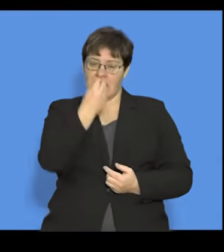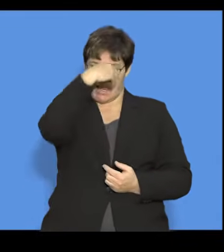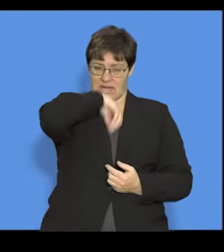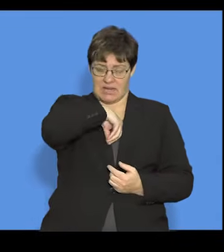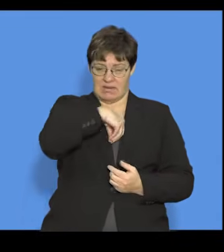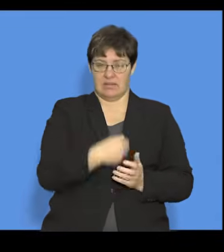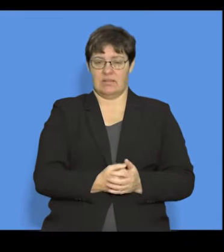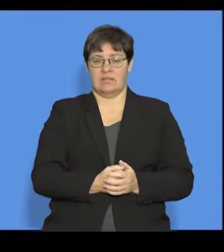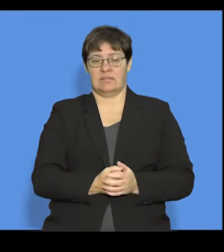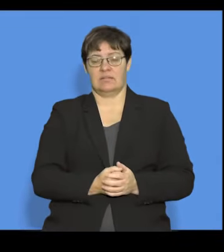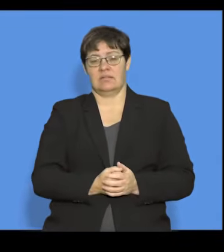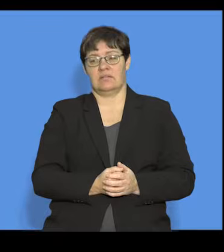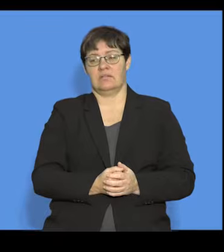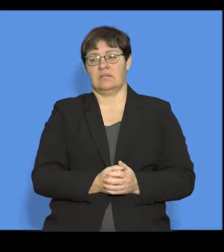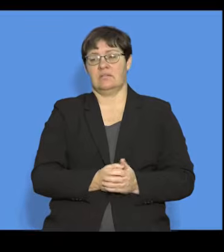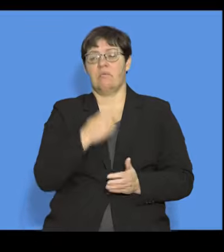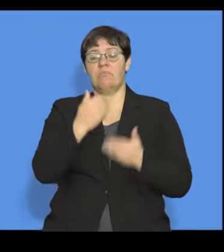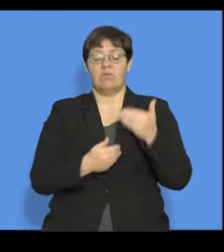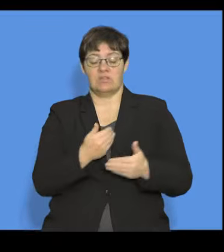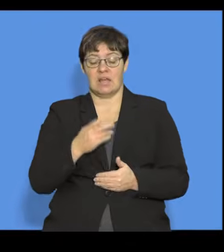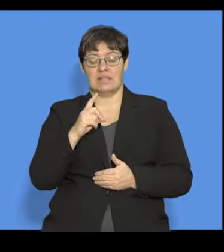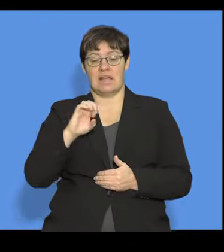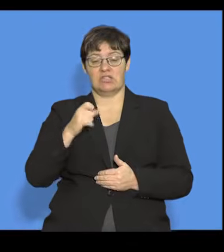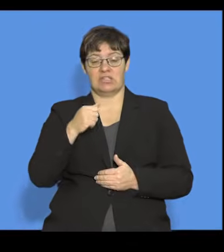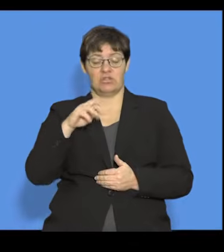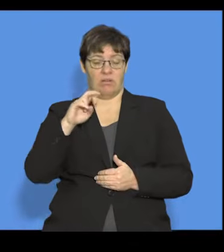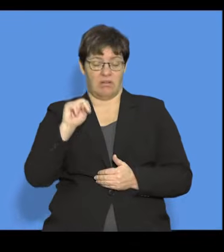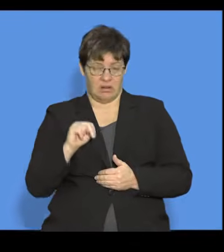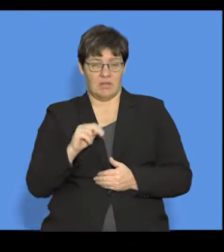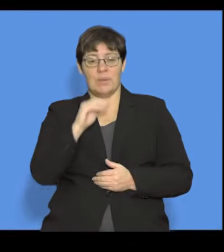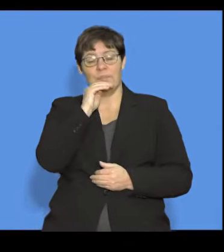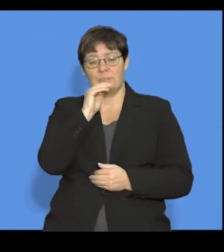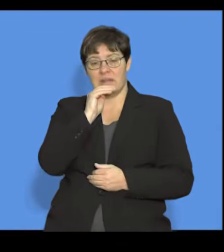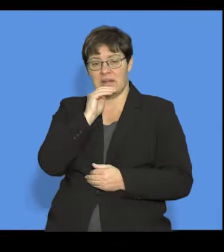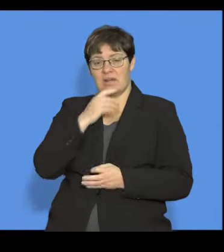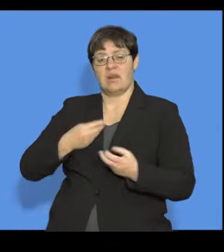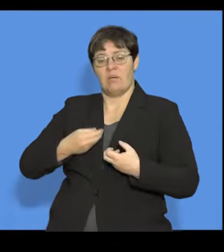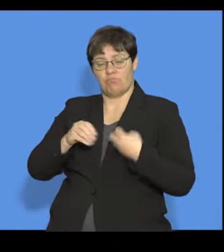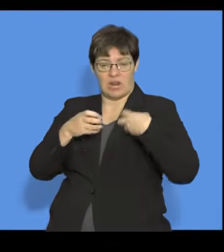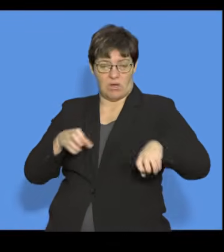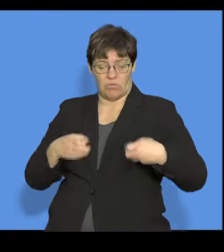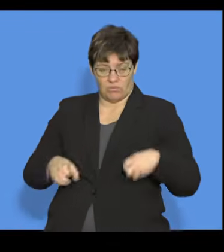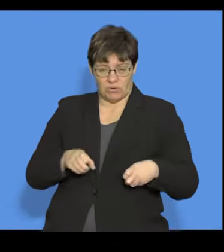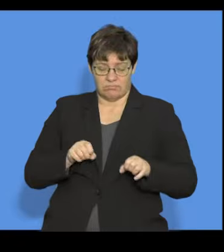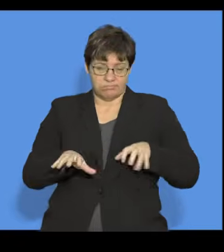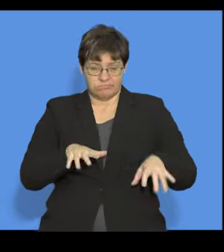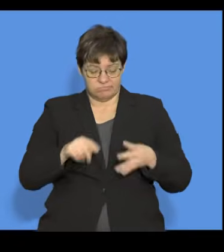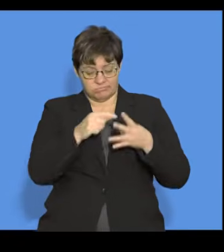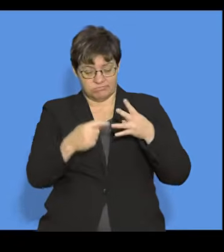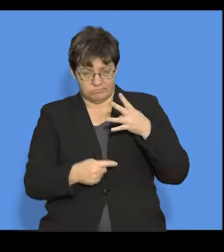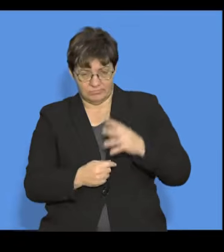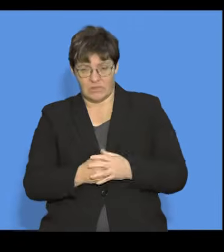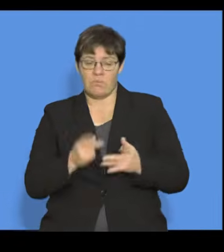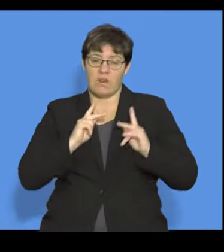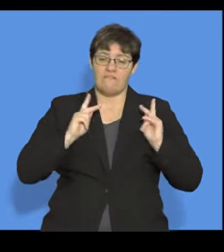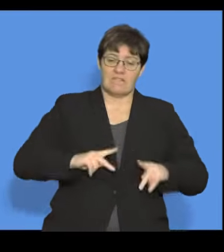in of food. The process of breaking that down is referred to as digestion, and we will look at that either